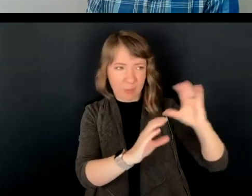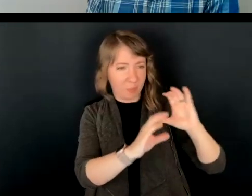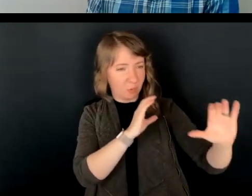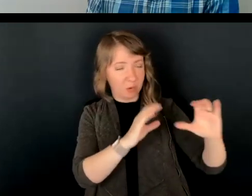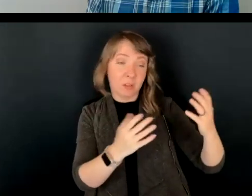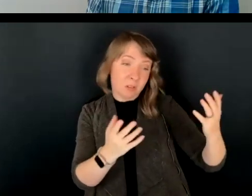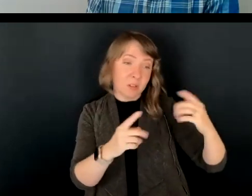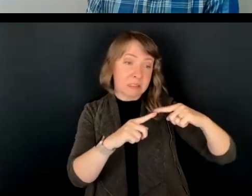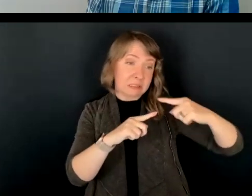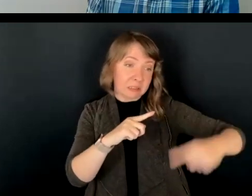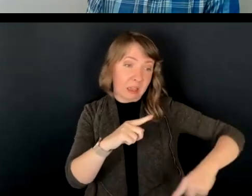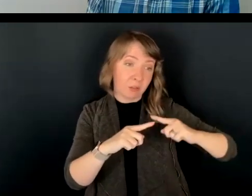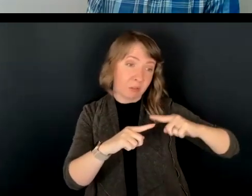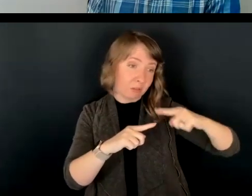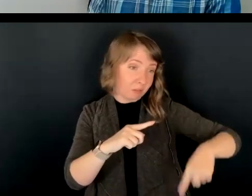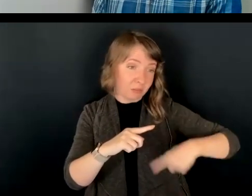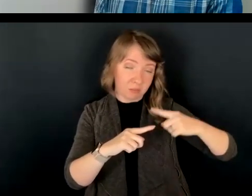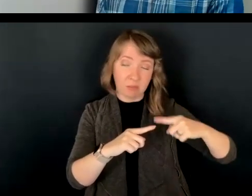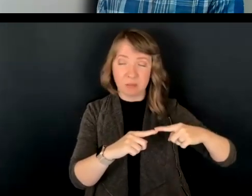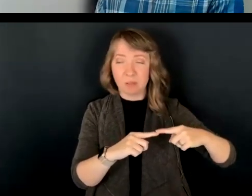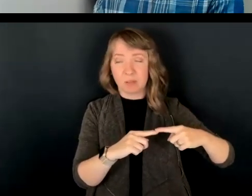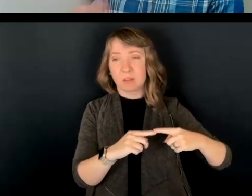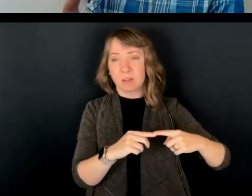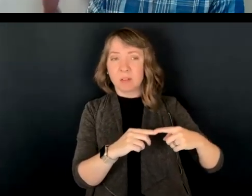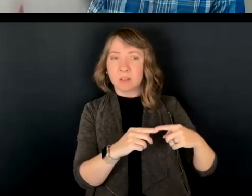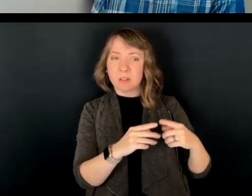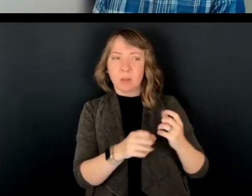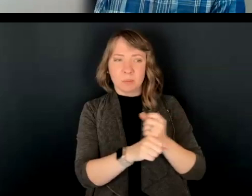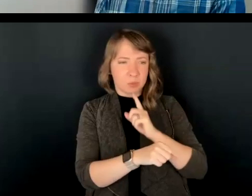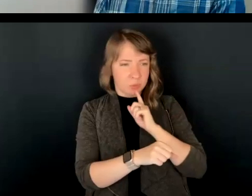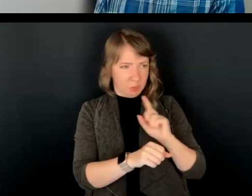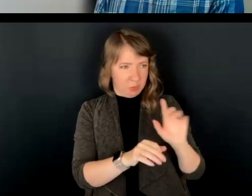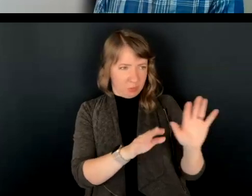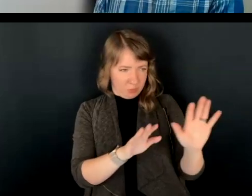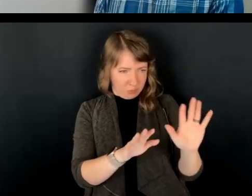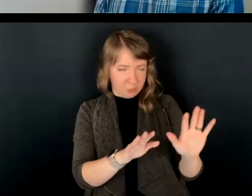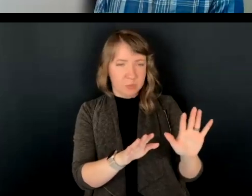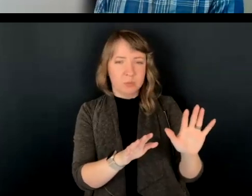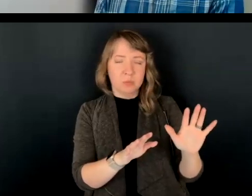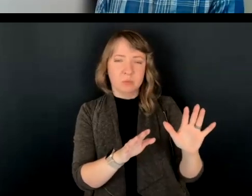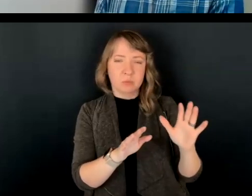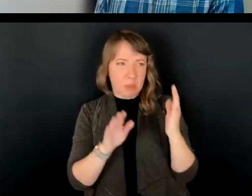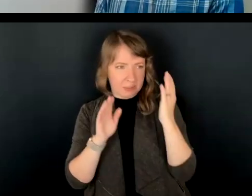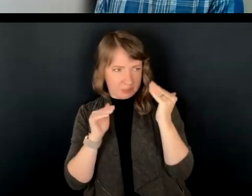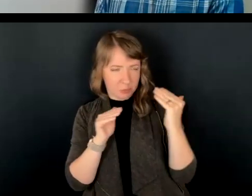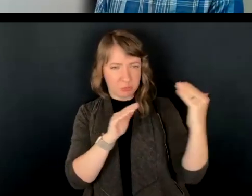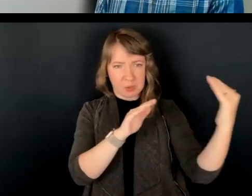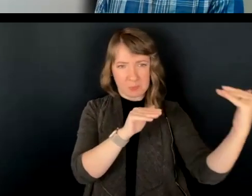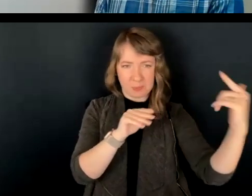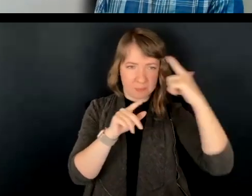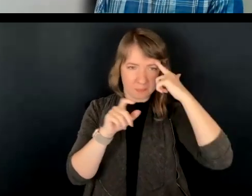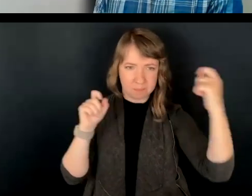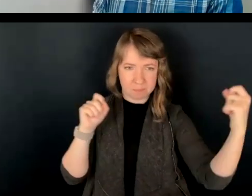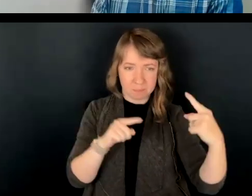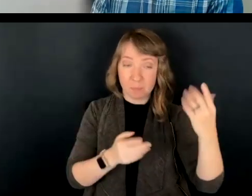like Nick was saying and others. And so, having an expectation, and maybe it's like a monthly